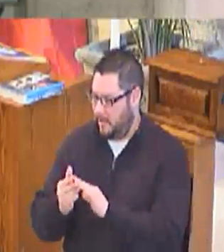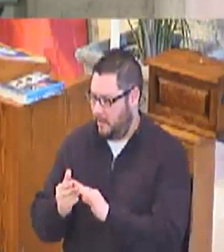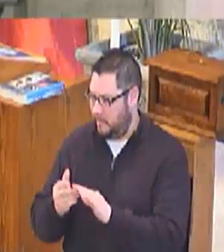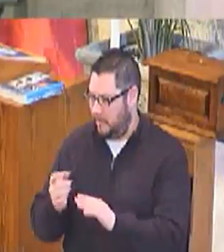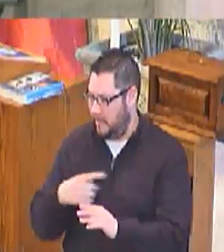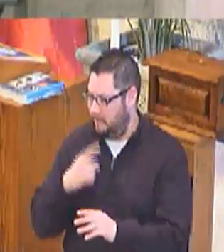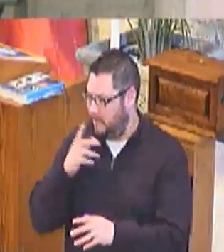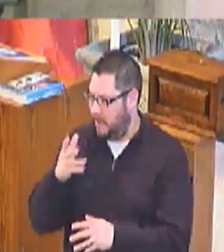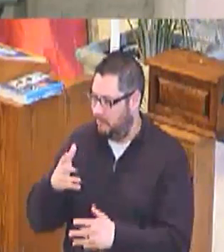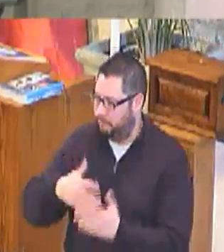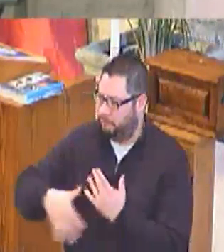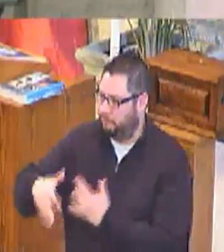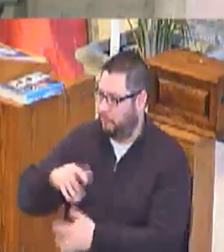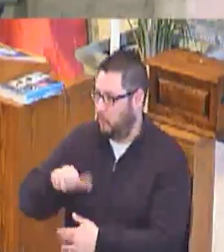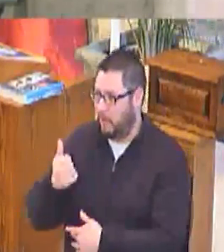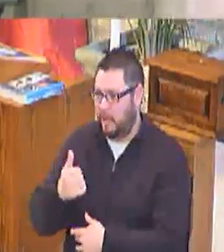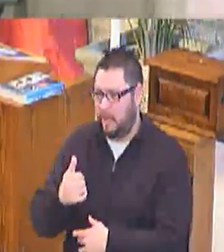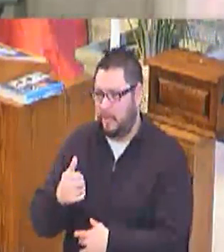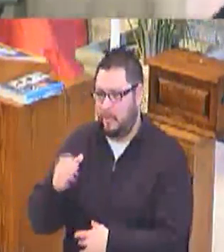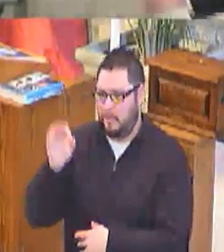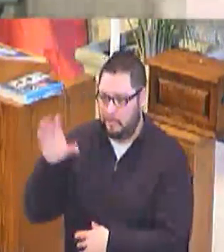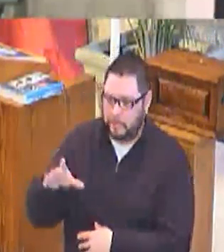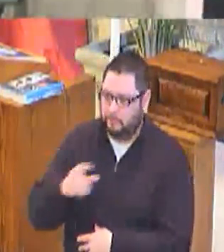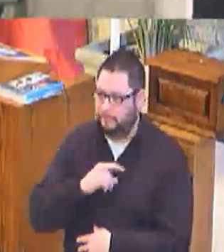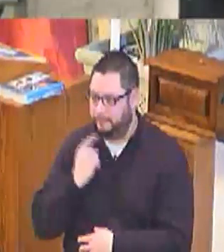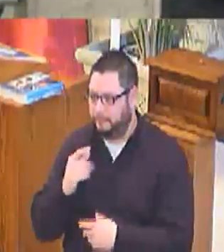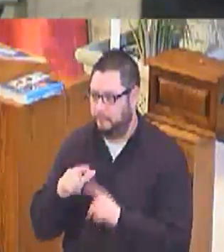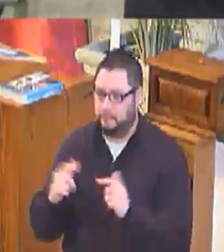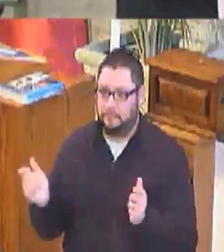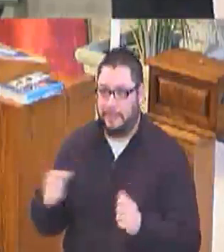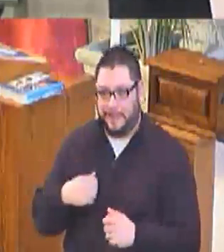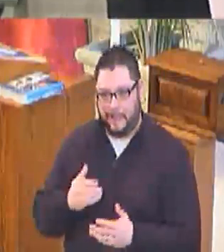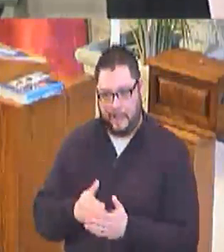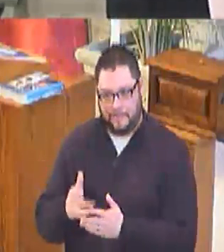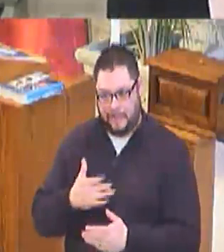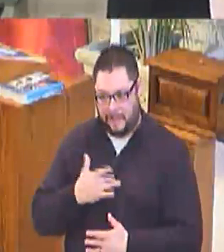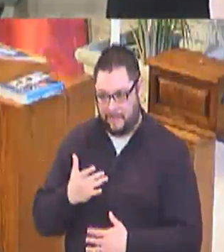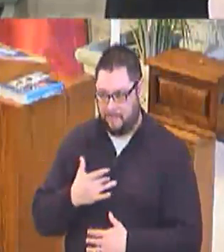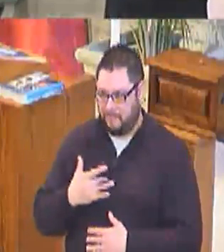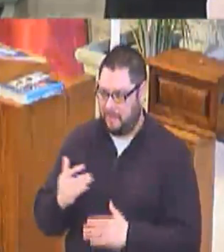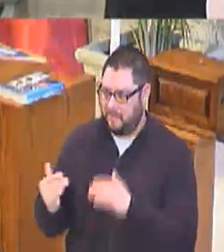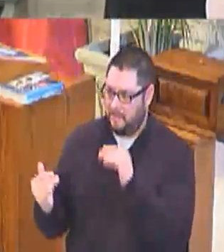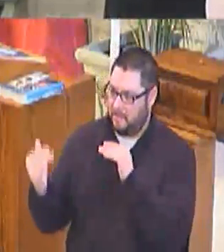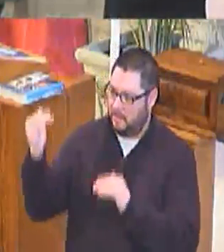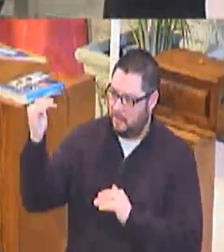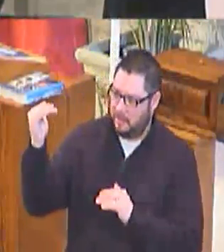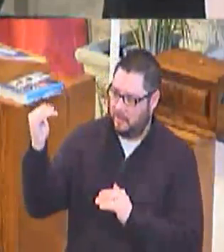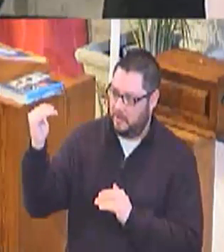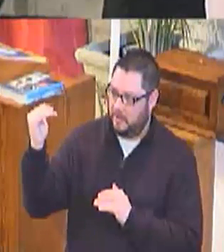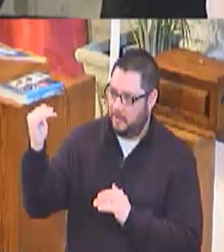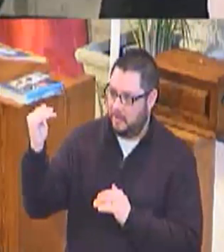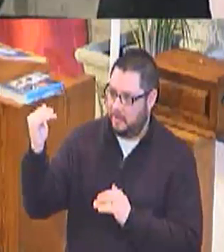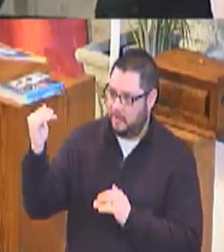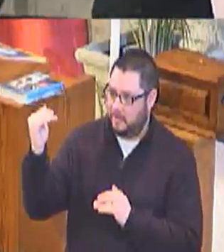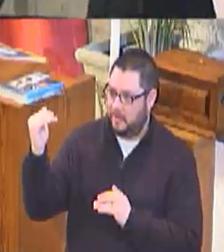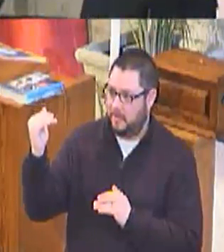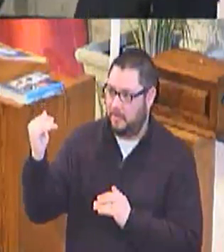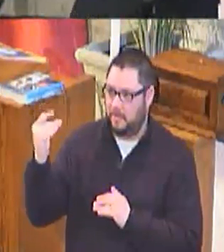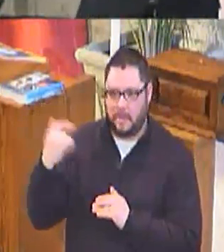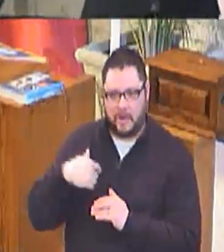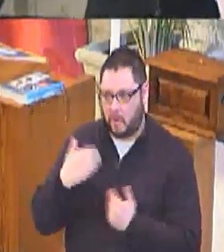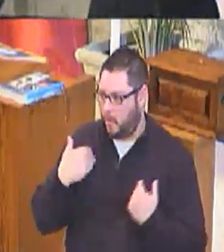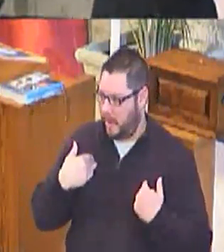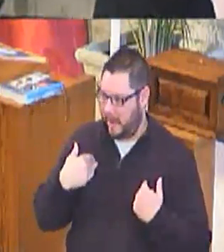other clergy, quite often I can feel inferior because I don't necessarily